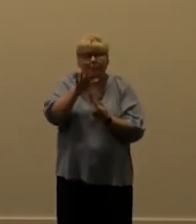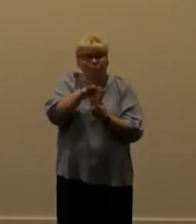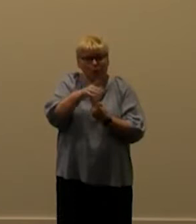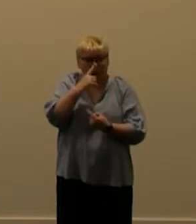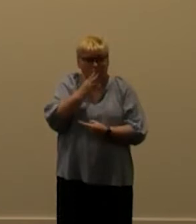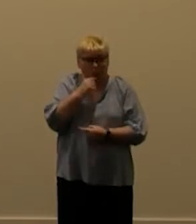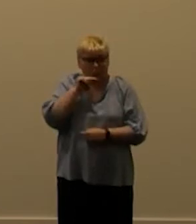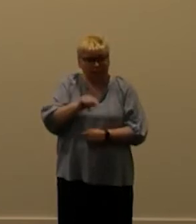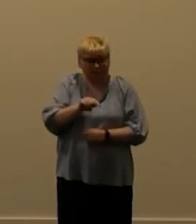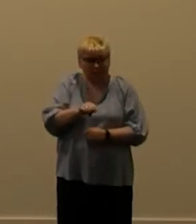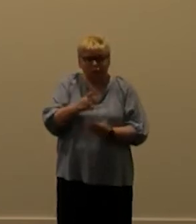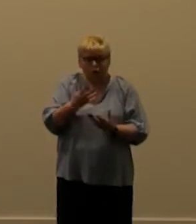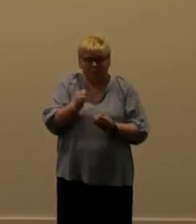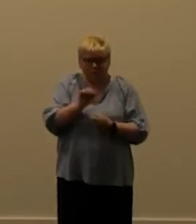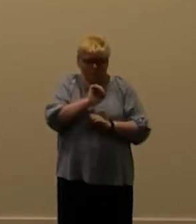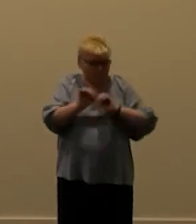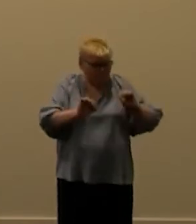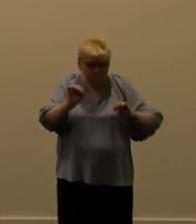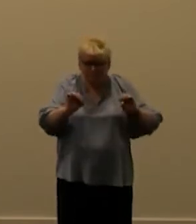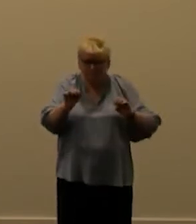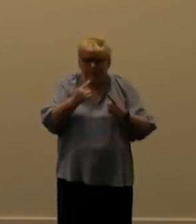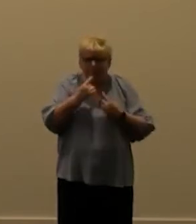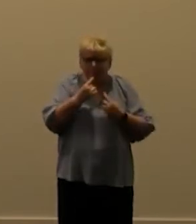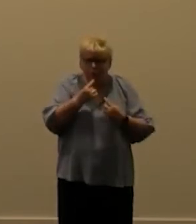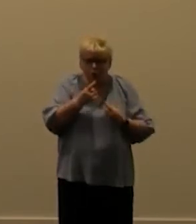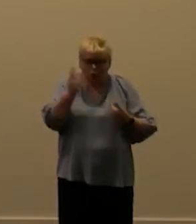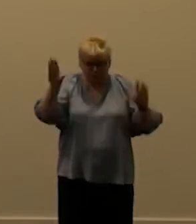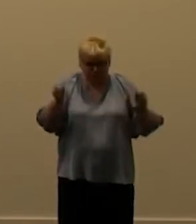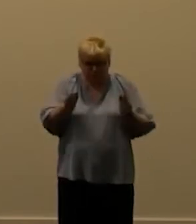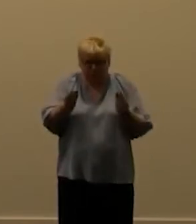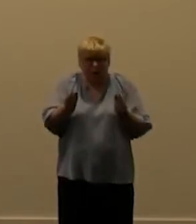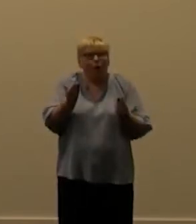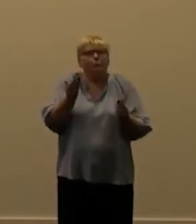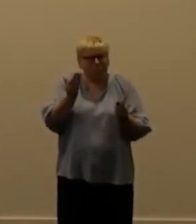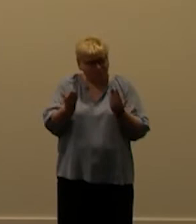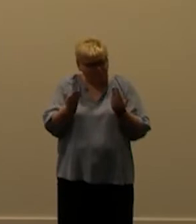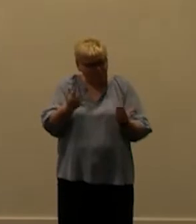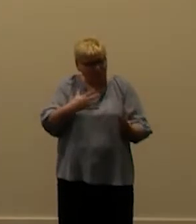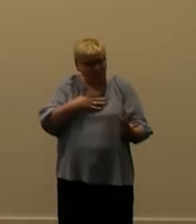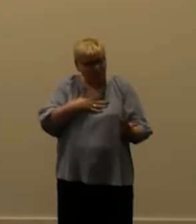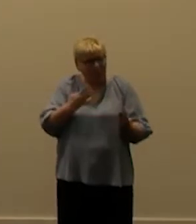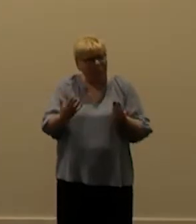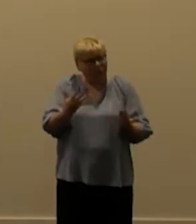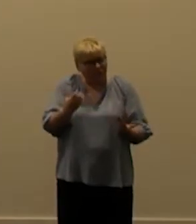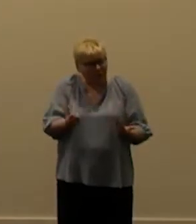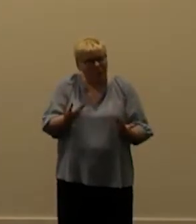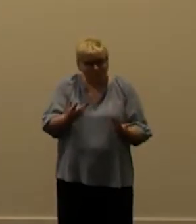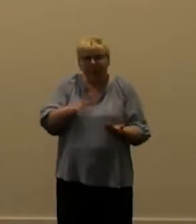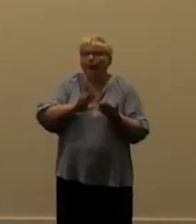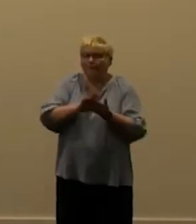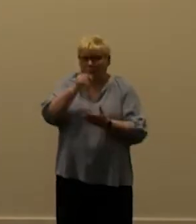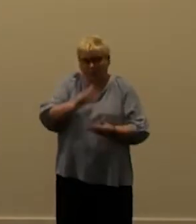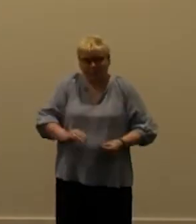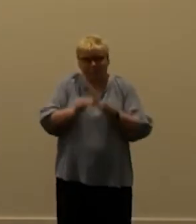use the tool to take those kind of configuration files and compare them. And at that point, we can use that to produce a